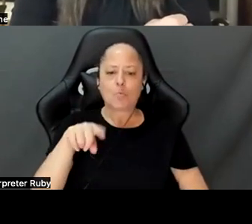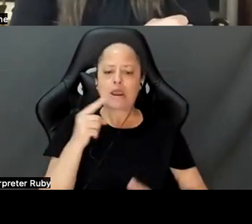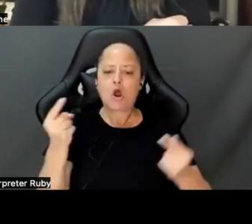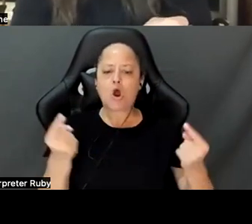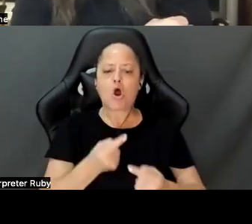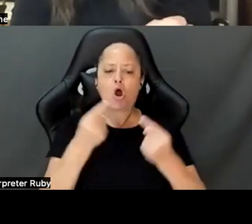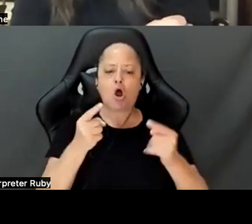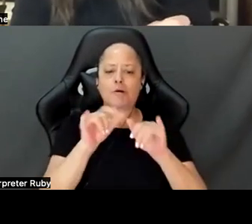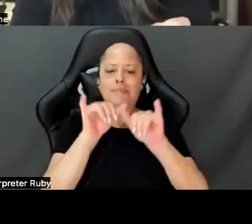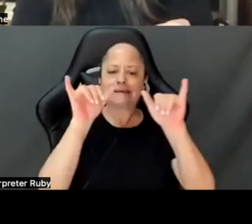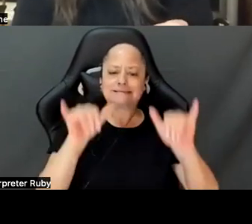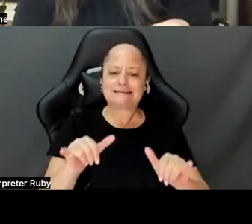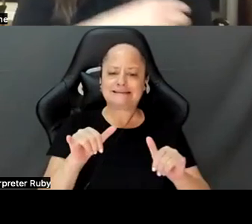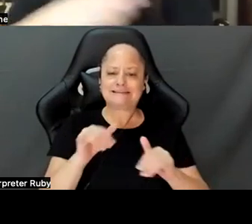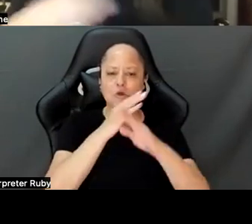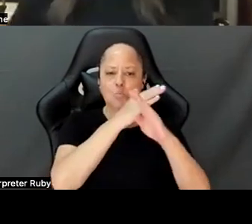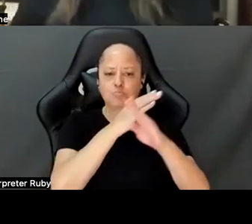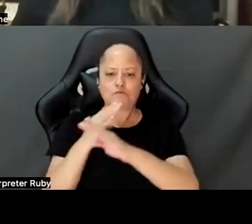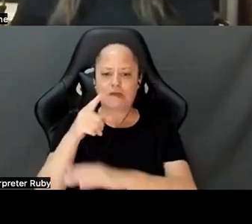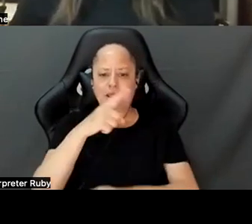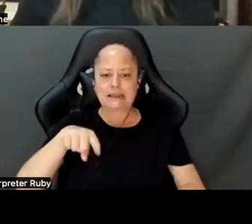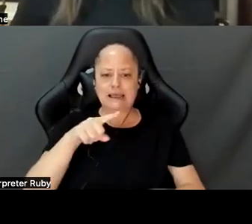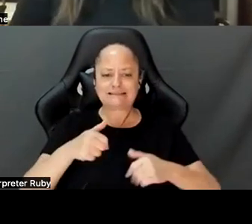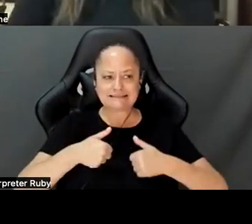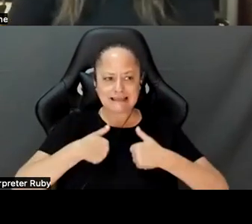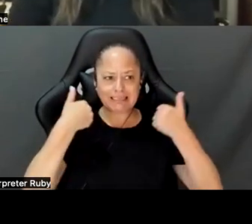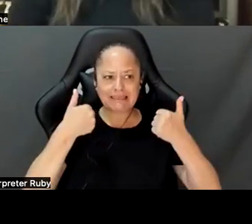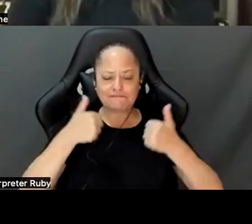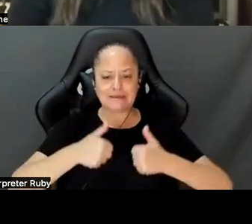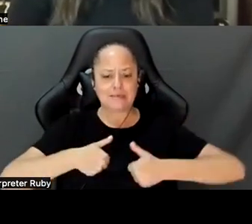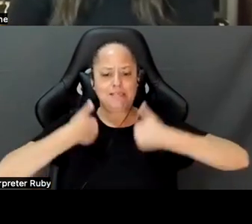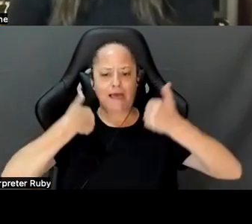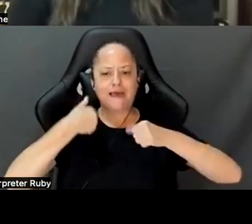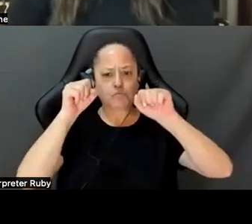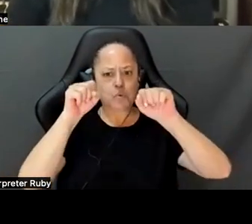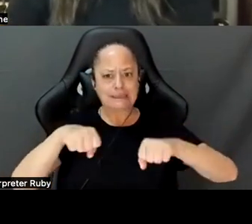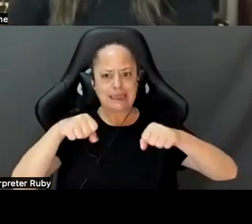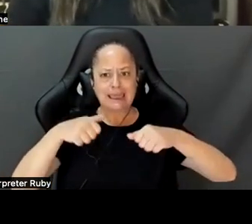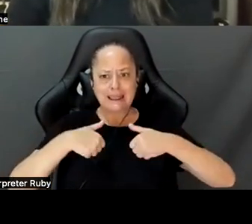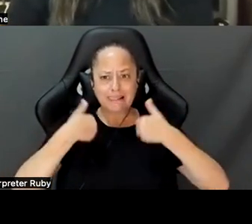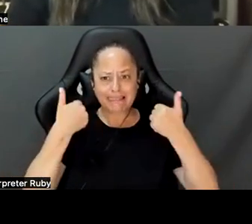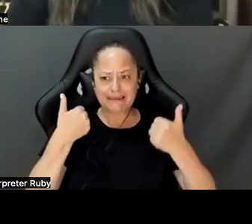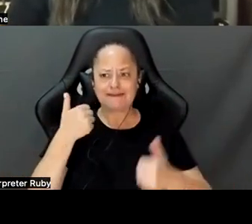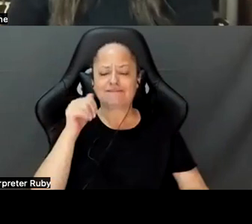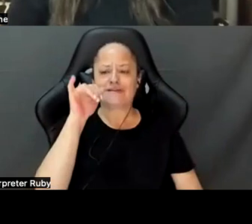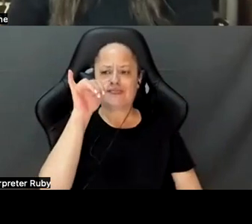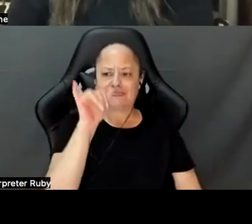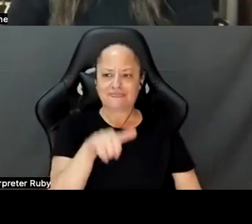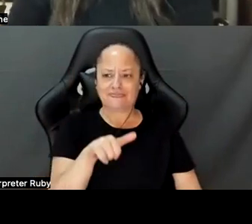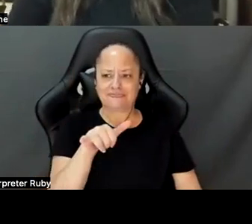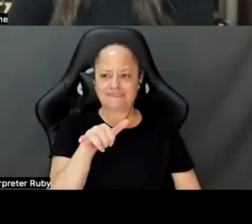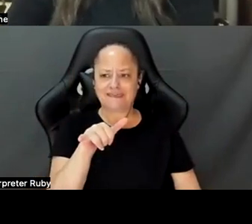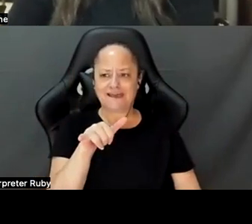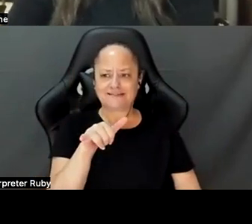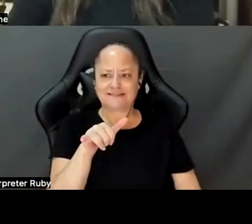and the systems that are preventing us from living the lives we can live, that's the